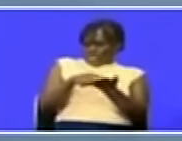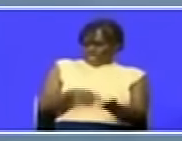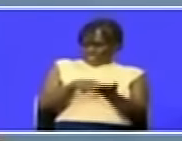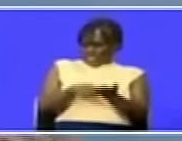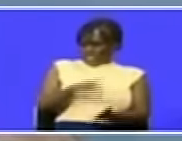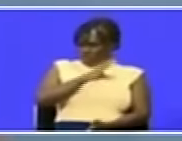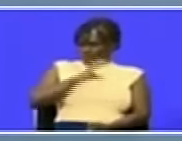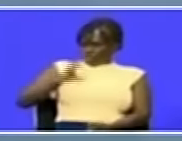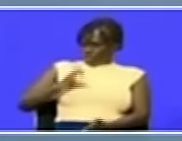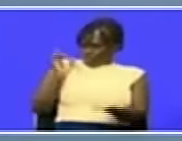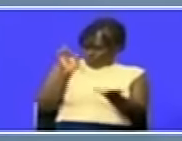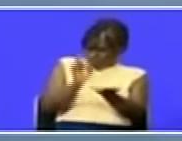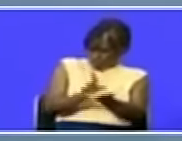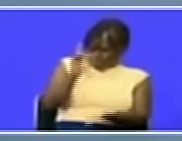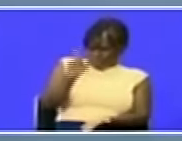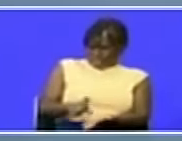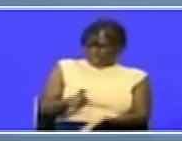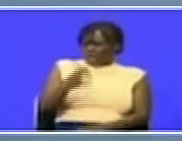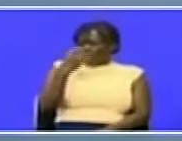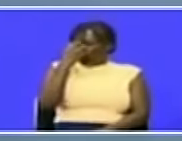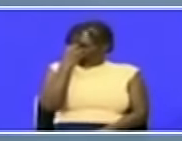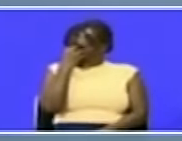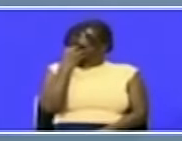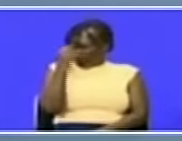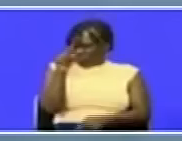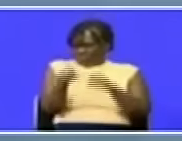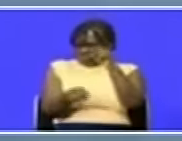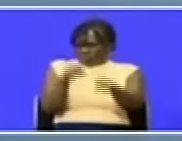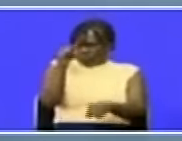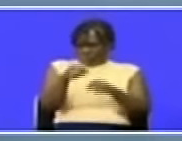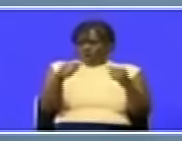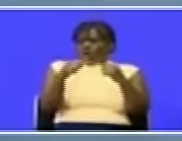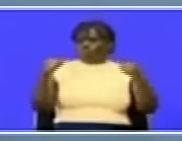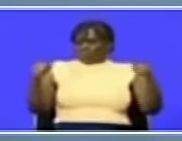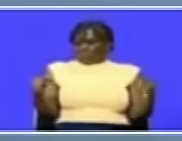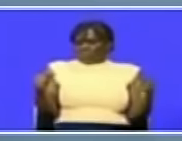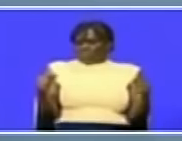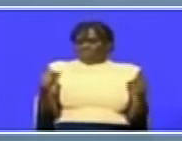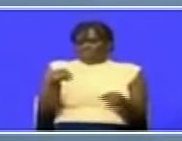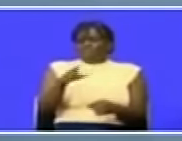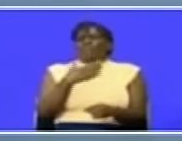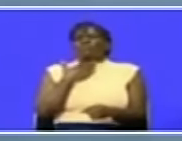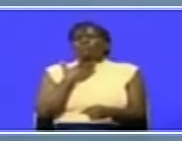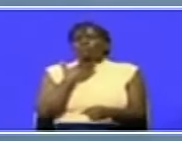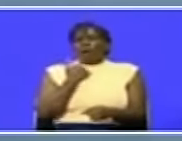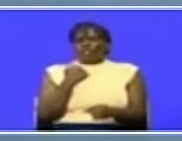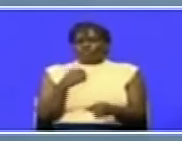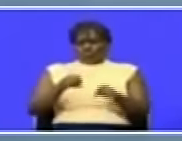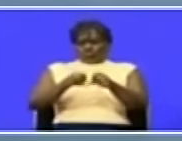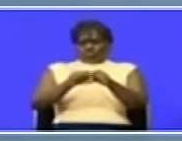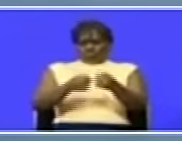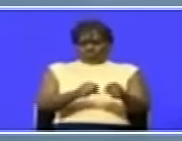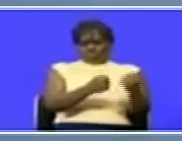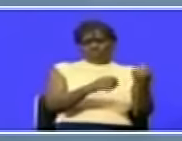IEBC must go, Deputy President William Ruto is accusing the opposition coalition of seeking to destabilize the